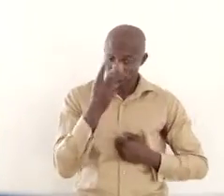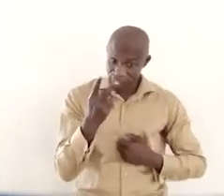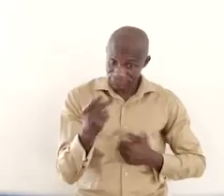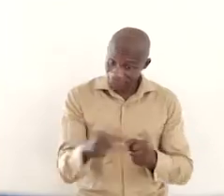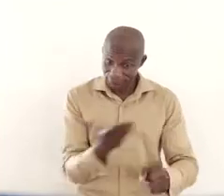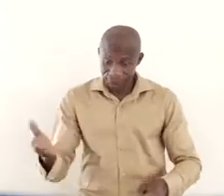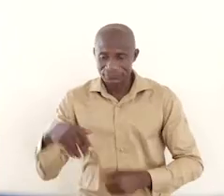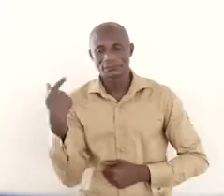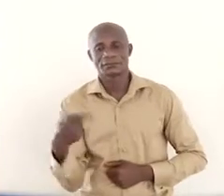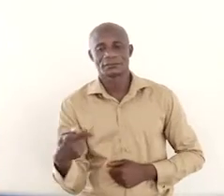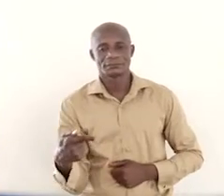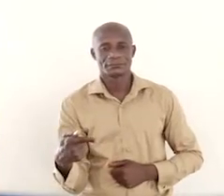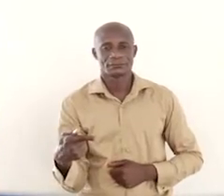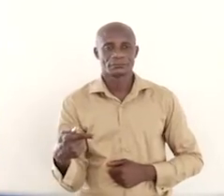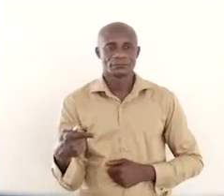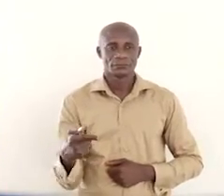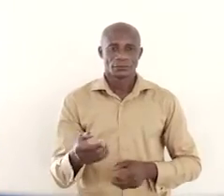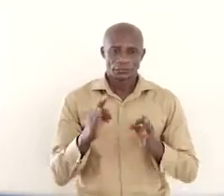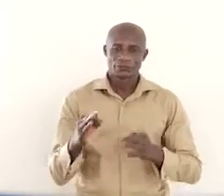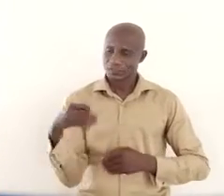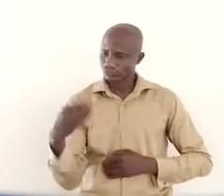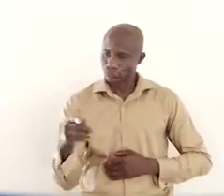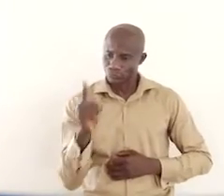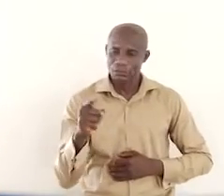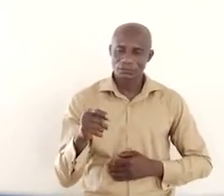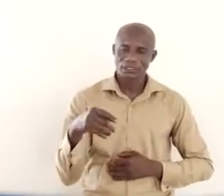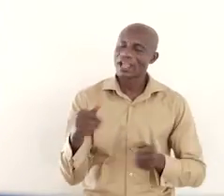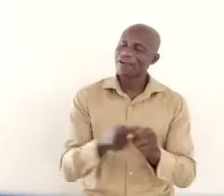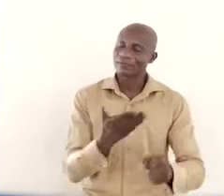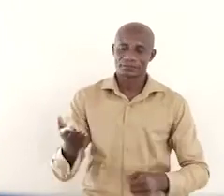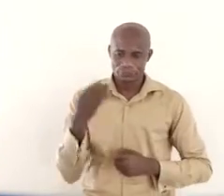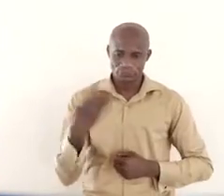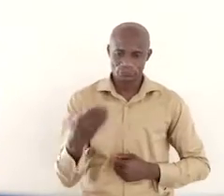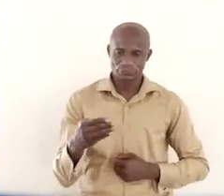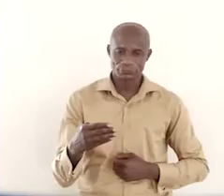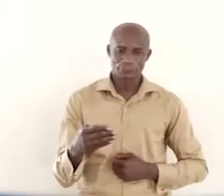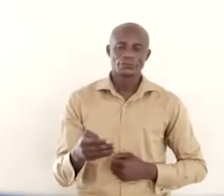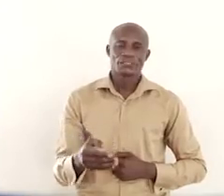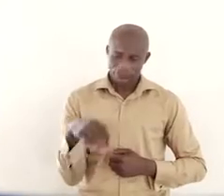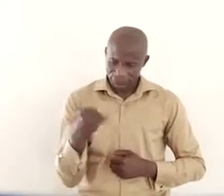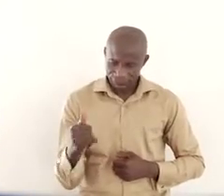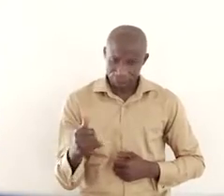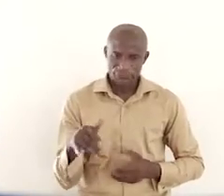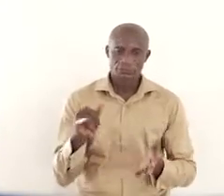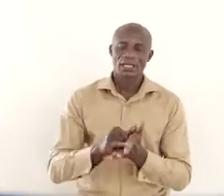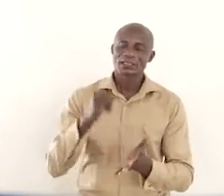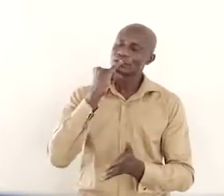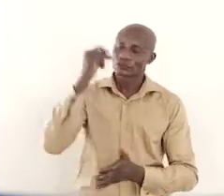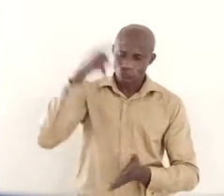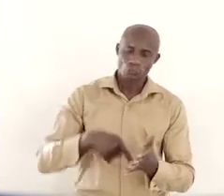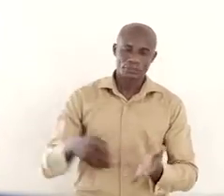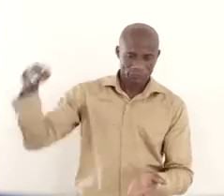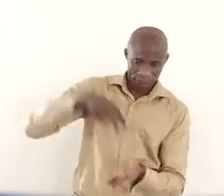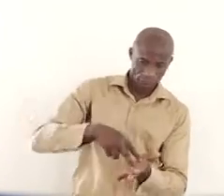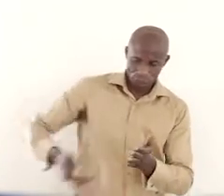seeing everything greenish, isn't it? If you are wearing a very blue one, you'll be seeing everything bluish. If you are wearing a yellow one, that is what the